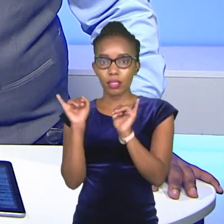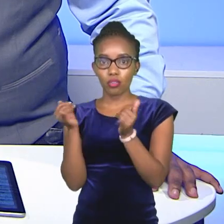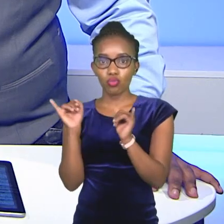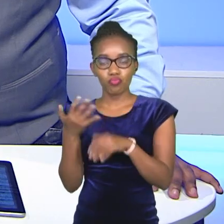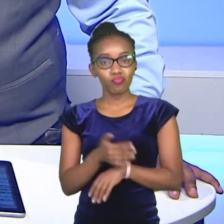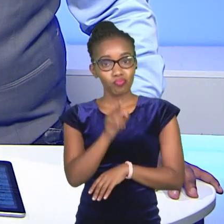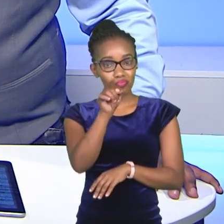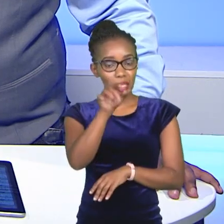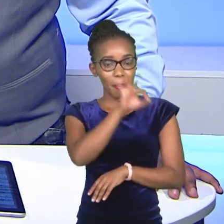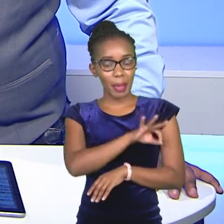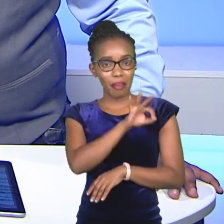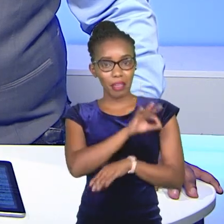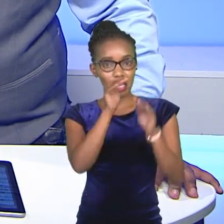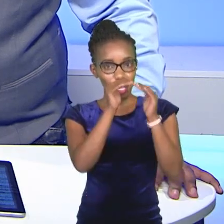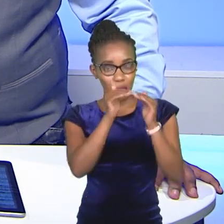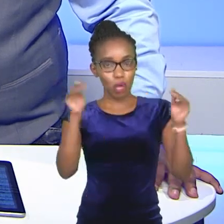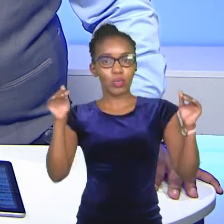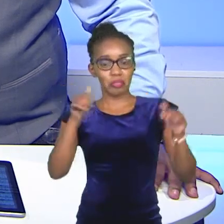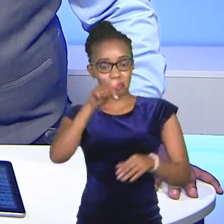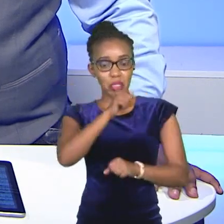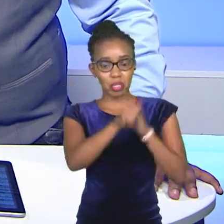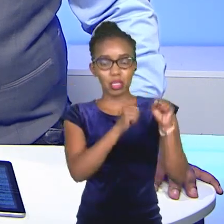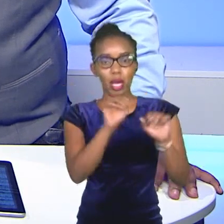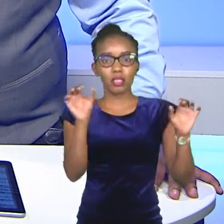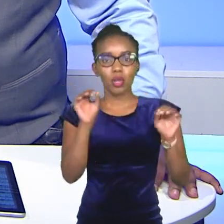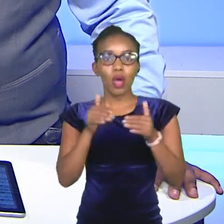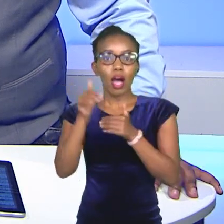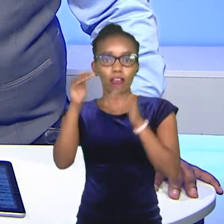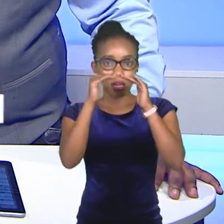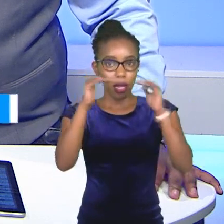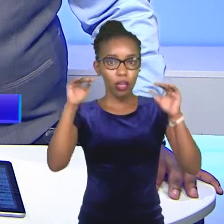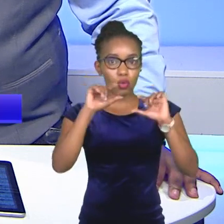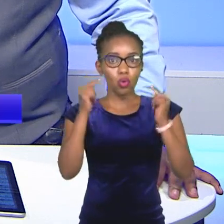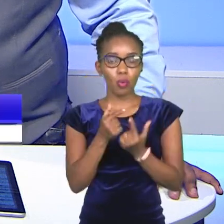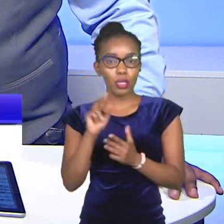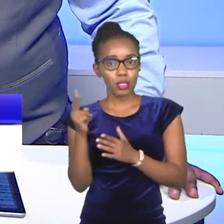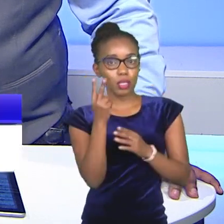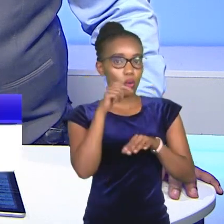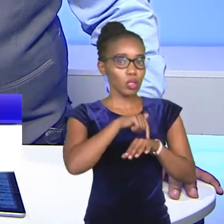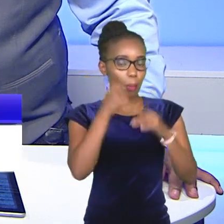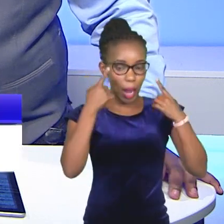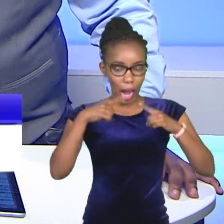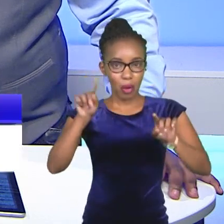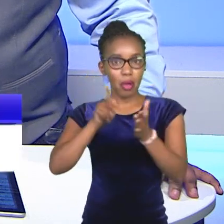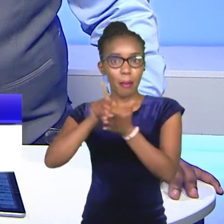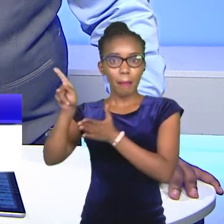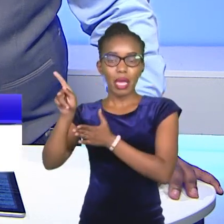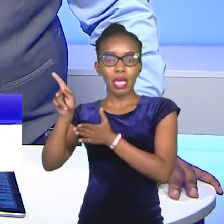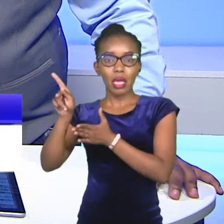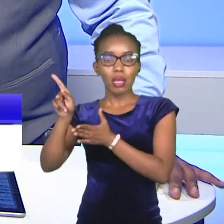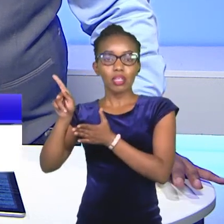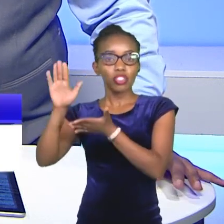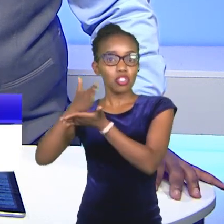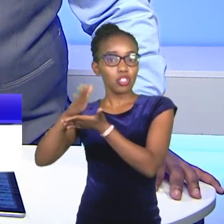be getting new equity group dividends again this year. This is after Equity Group, for the second time in a row, announced it won't be paying its shareholders